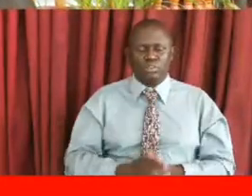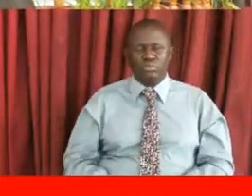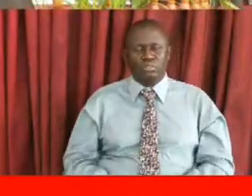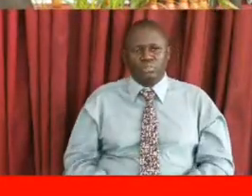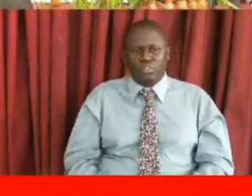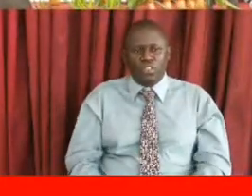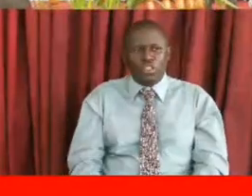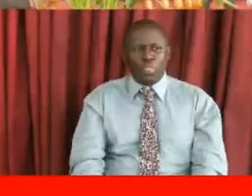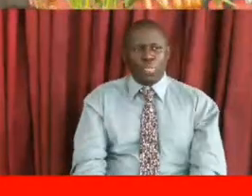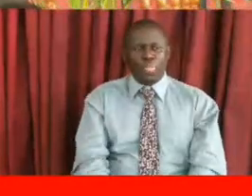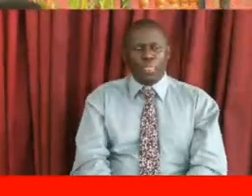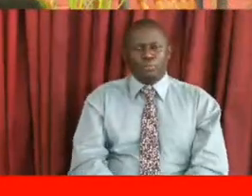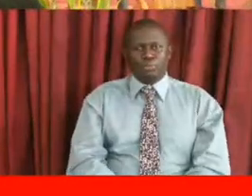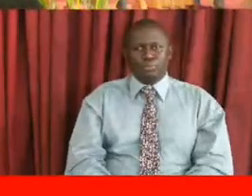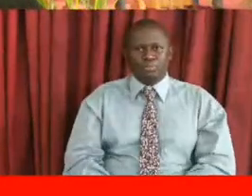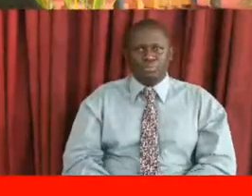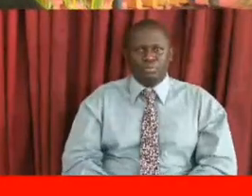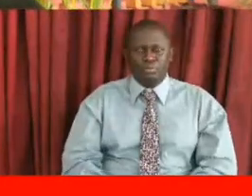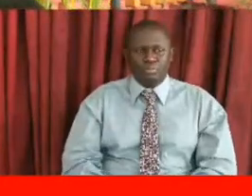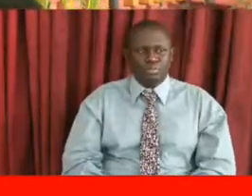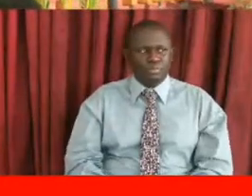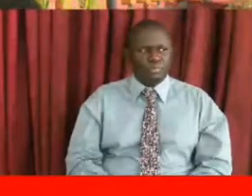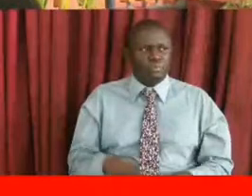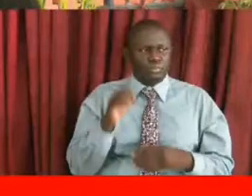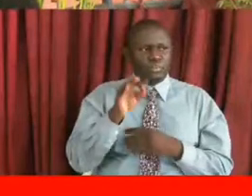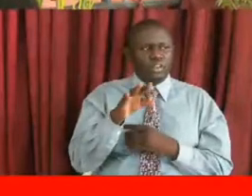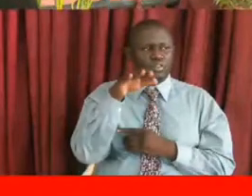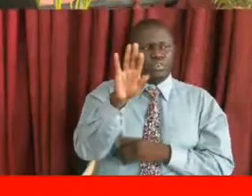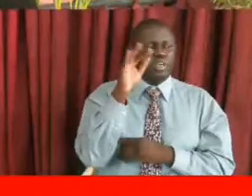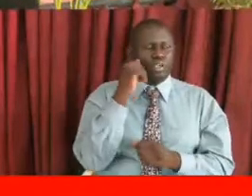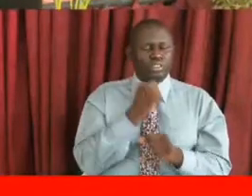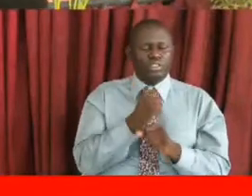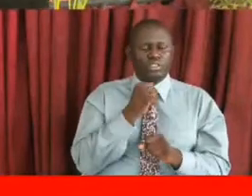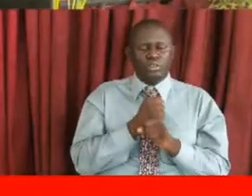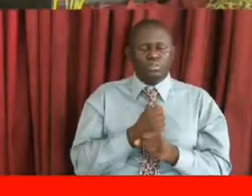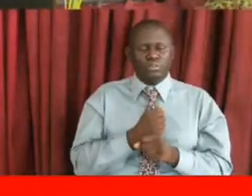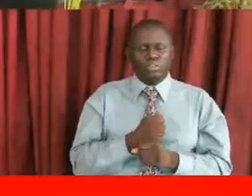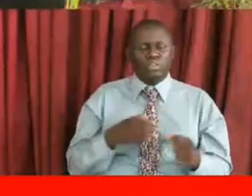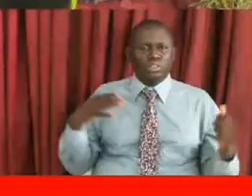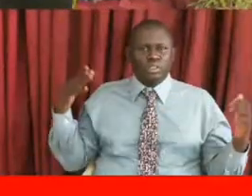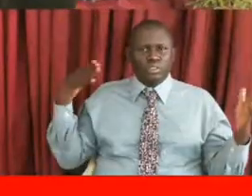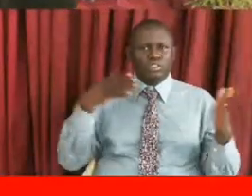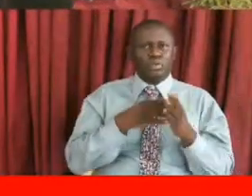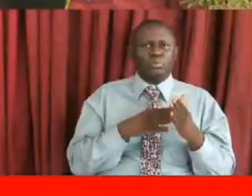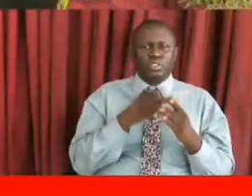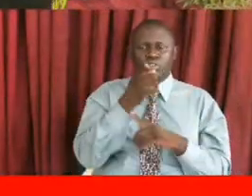amen amen if your job is stopping you from running into the